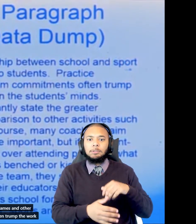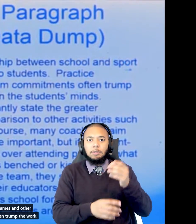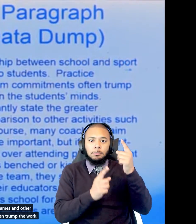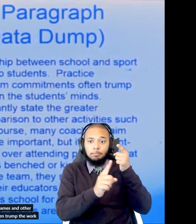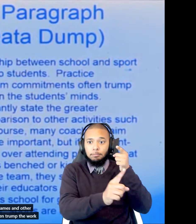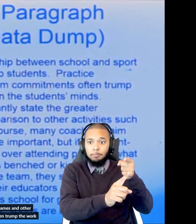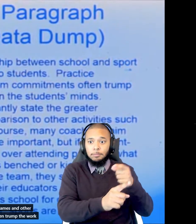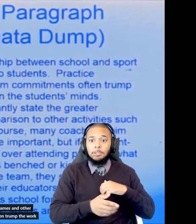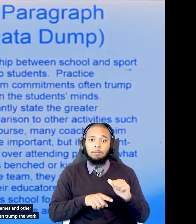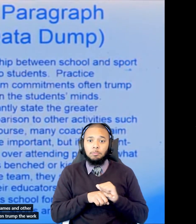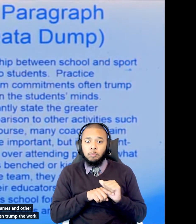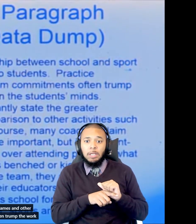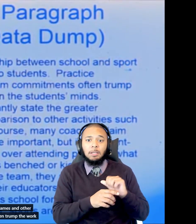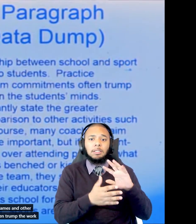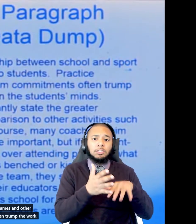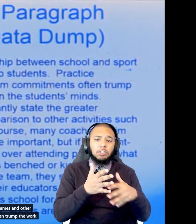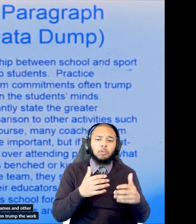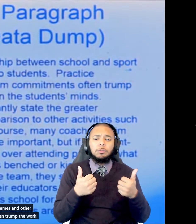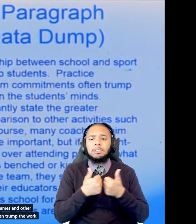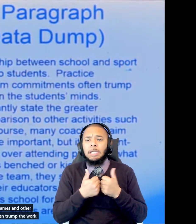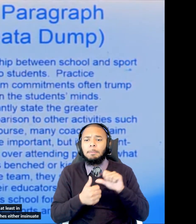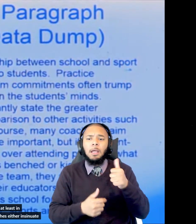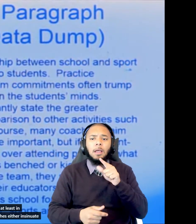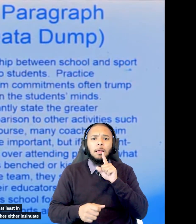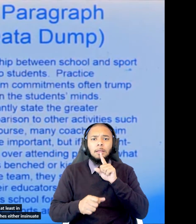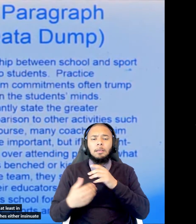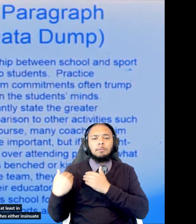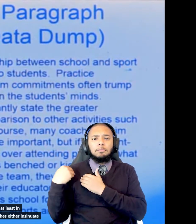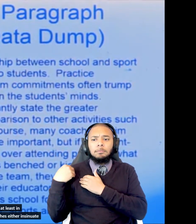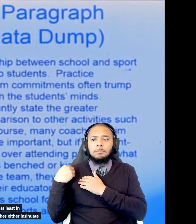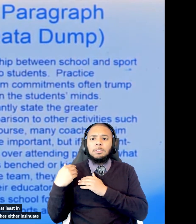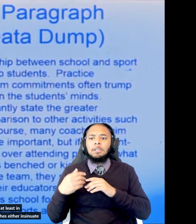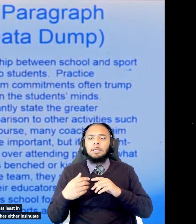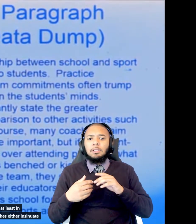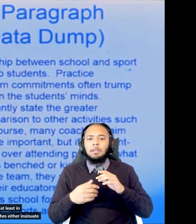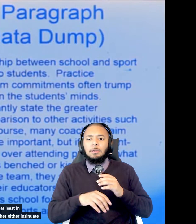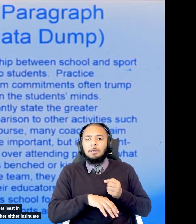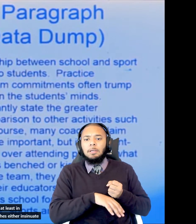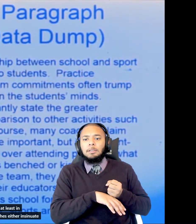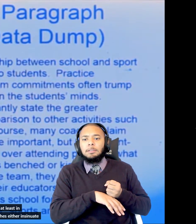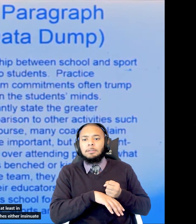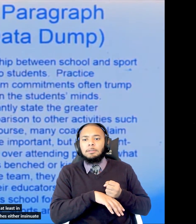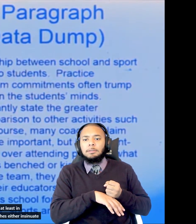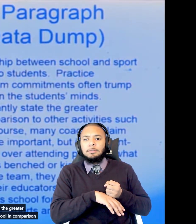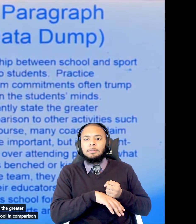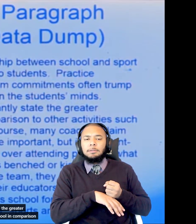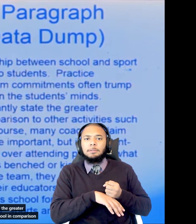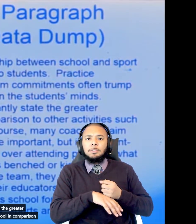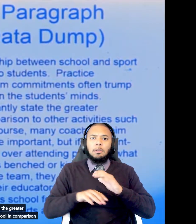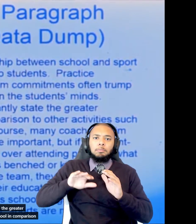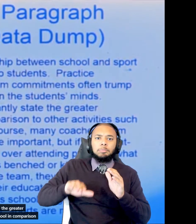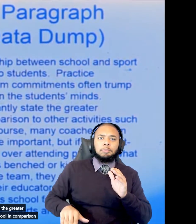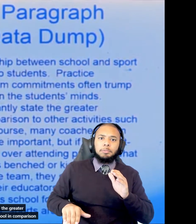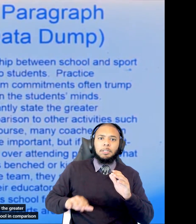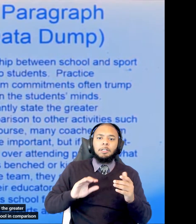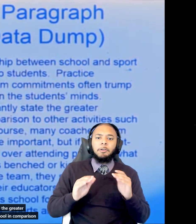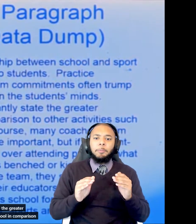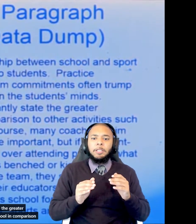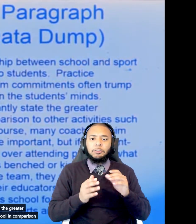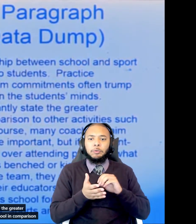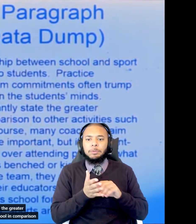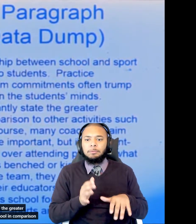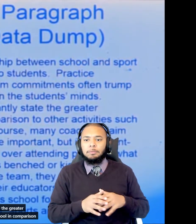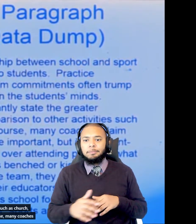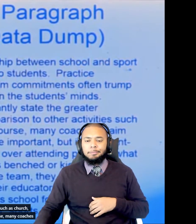Practice schedules, games, and other team commitments often trump the work of the student, at least in the student's mind. Coaches either insinuate or blatantly state the greater importance